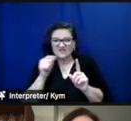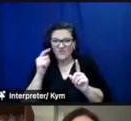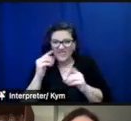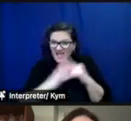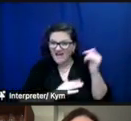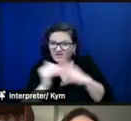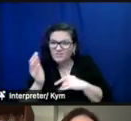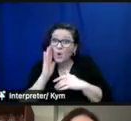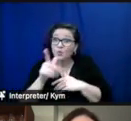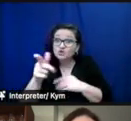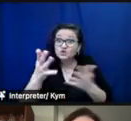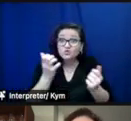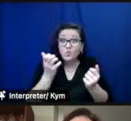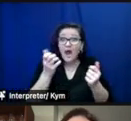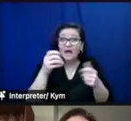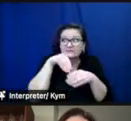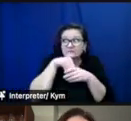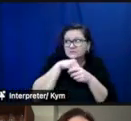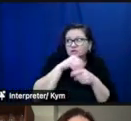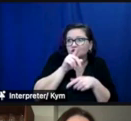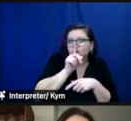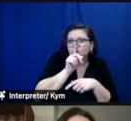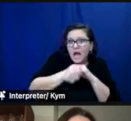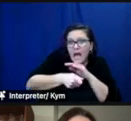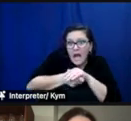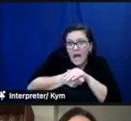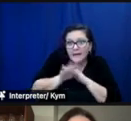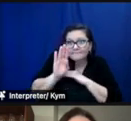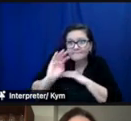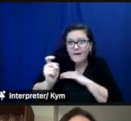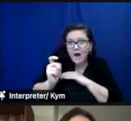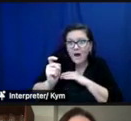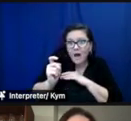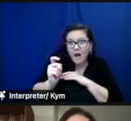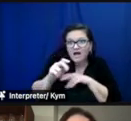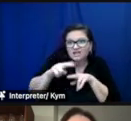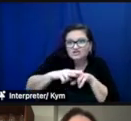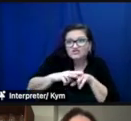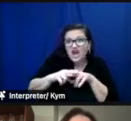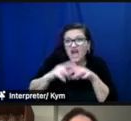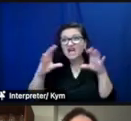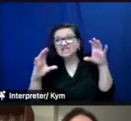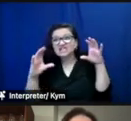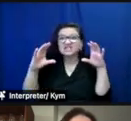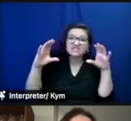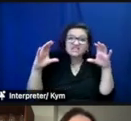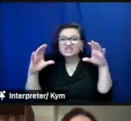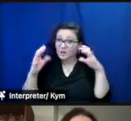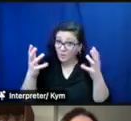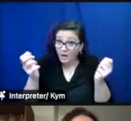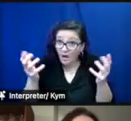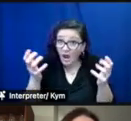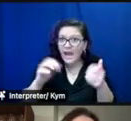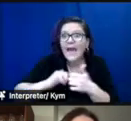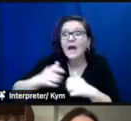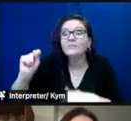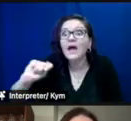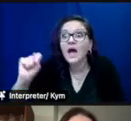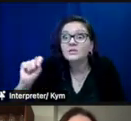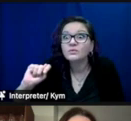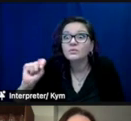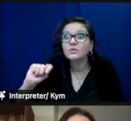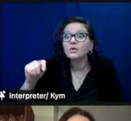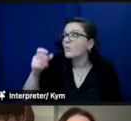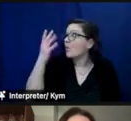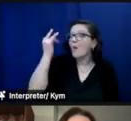train or on a wagon? You know, how do you eat? Where do you go to the bathroom? Because this would have to take several days, right? That